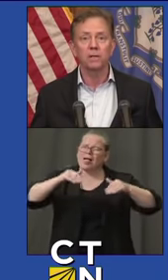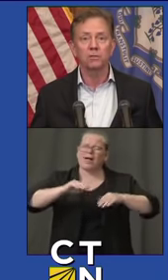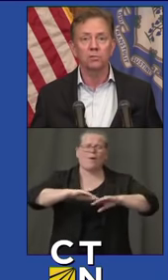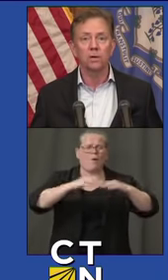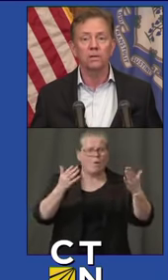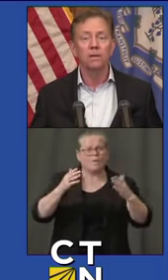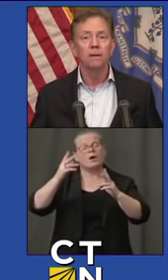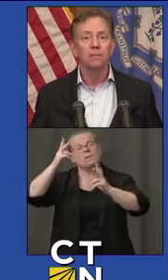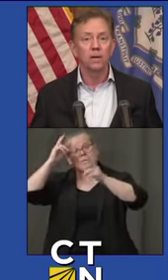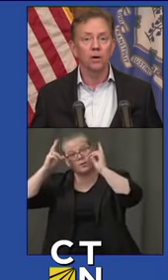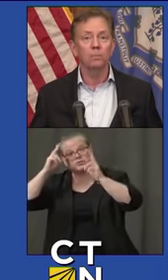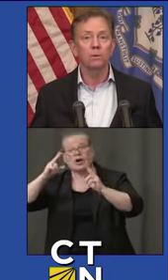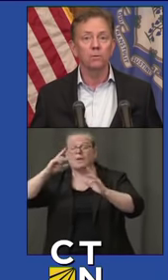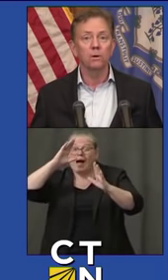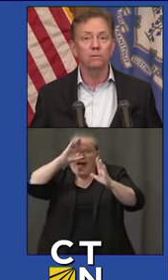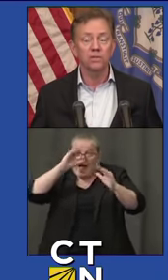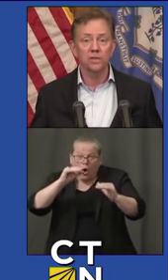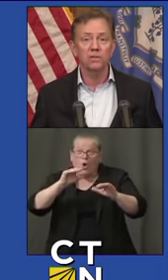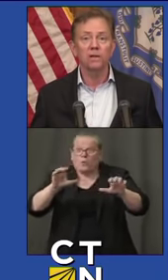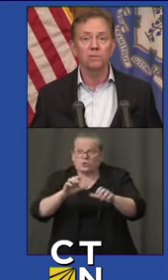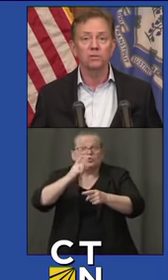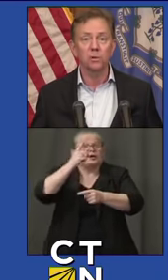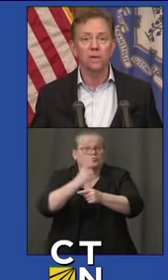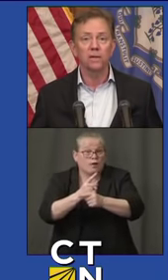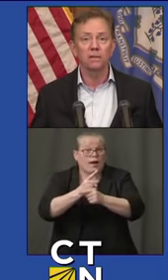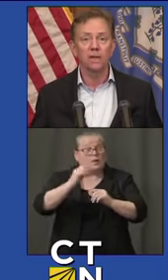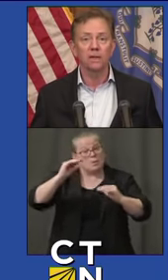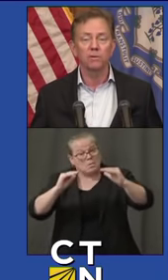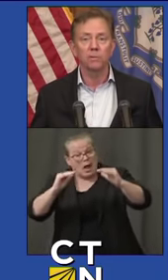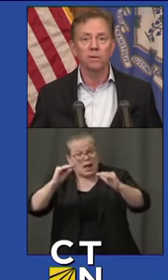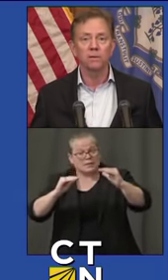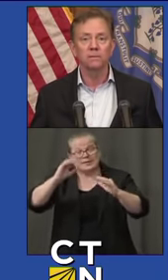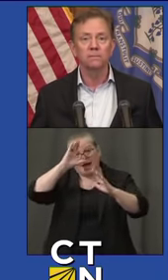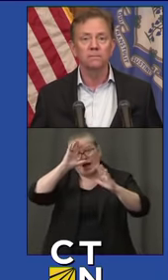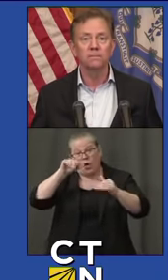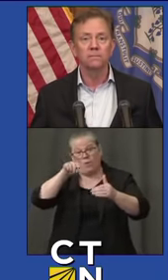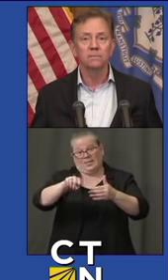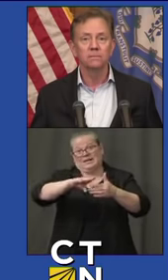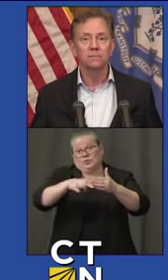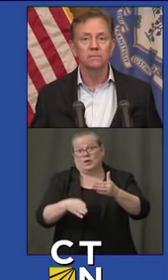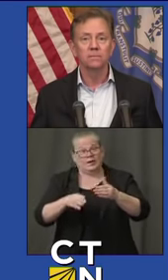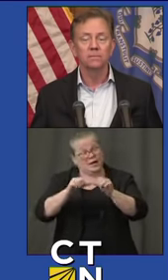I hope we're getting the balance right, and I hope you stay safe this weekend. Thank you, everybody.